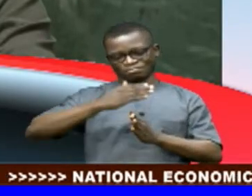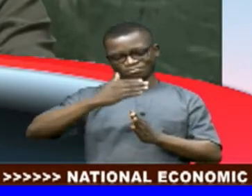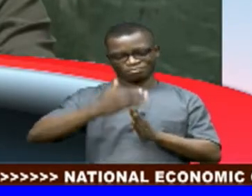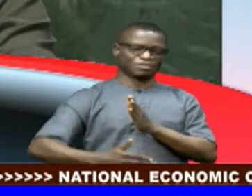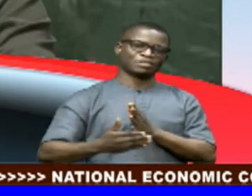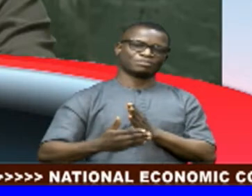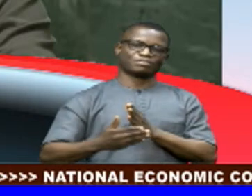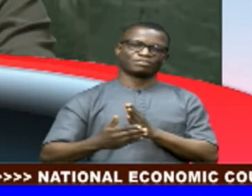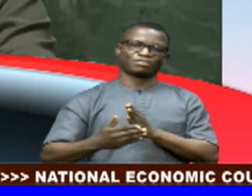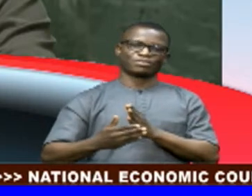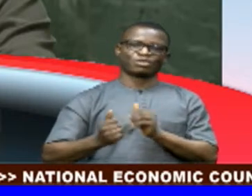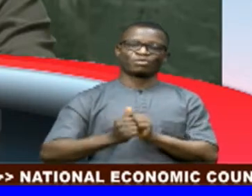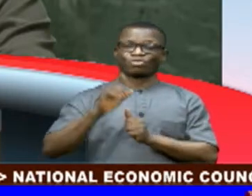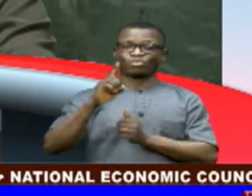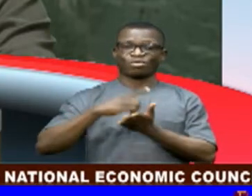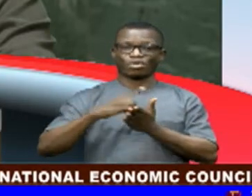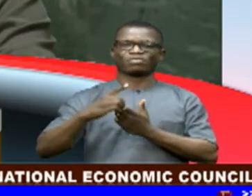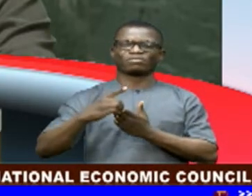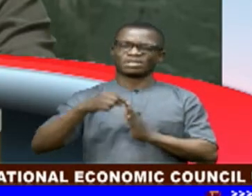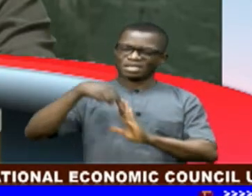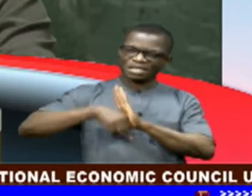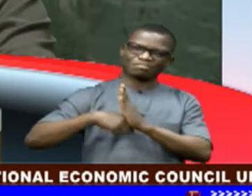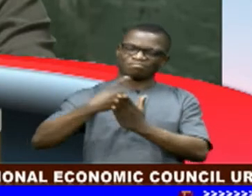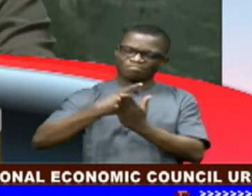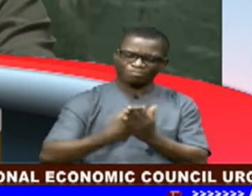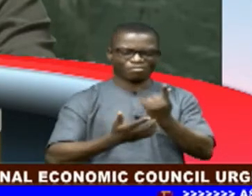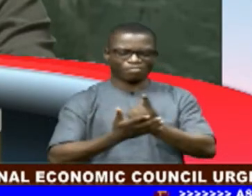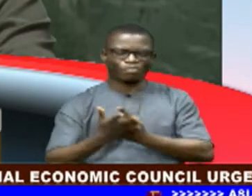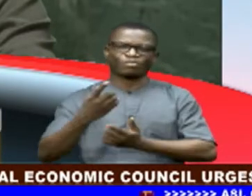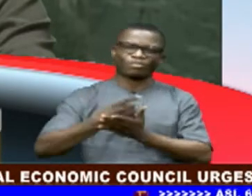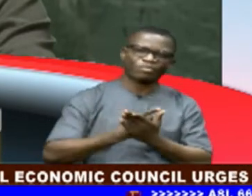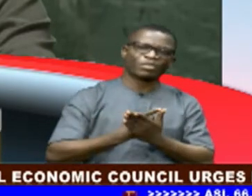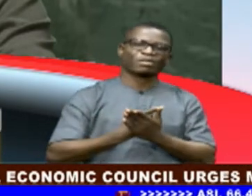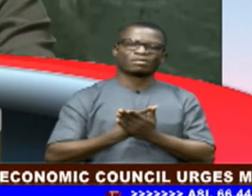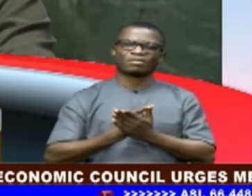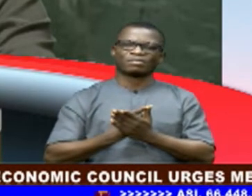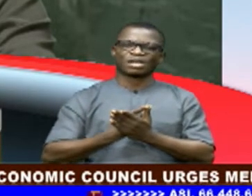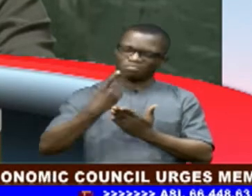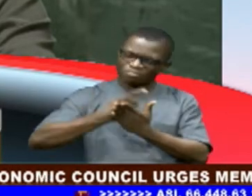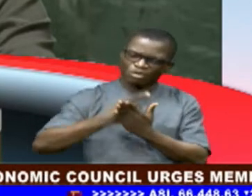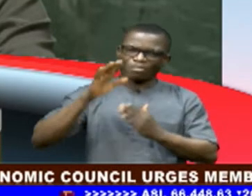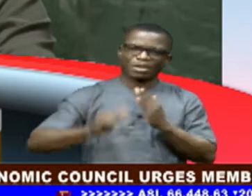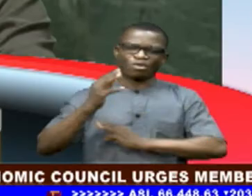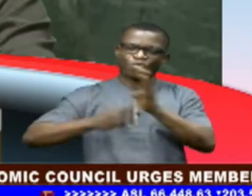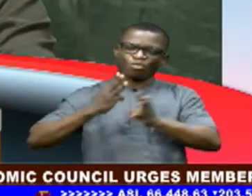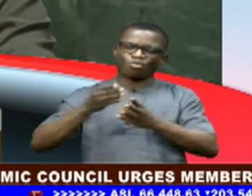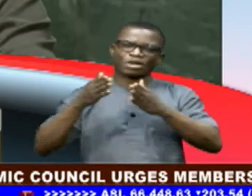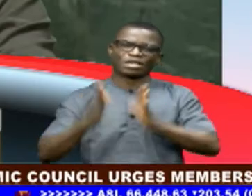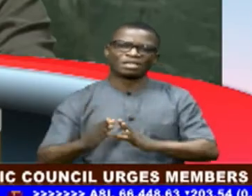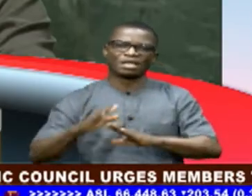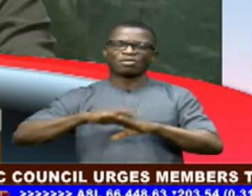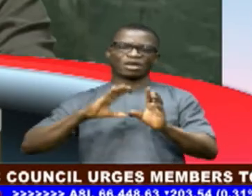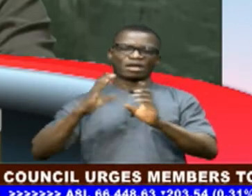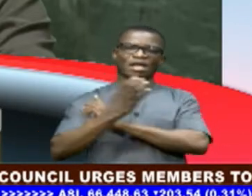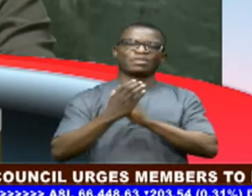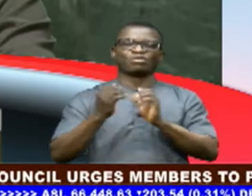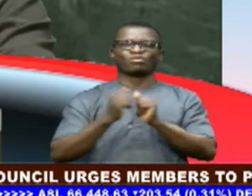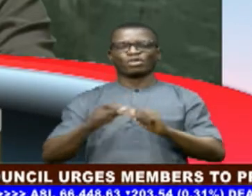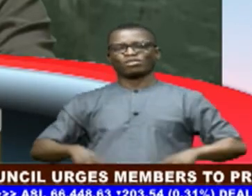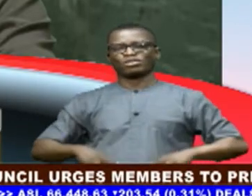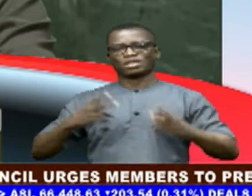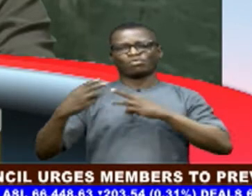capping a week of intense debates and deliberations by world leaders on climate change and Russia's war in Ukraine. Kolo